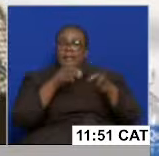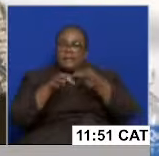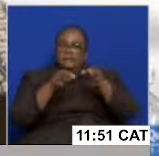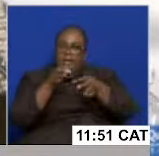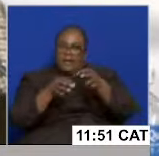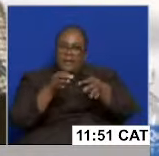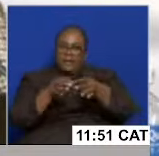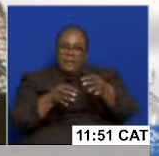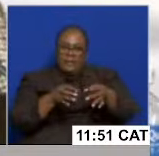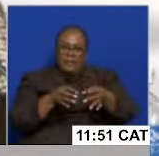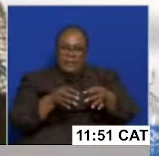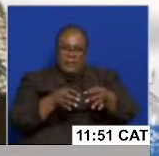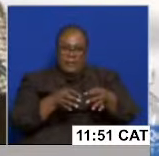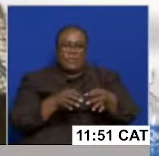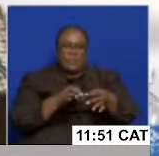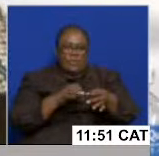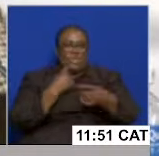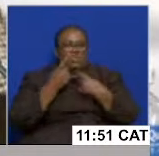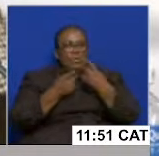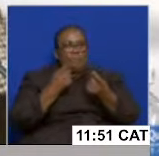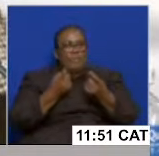complaint. I'm going to